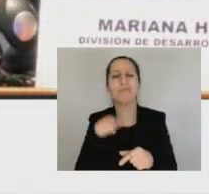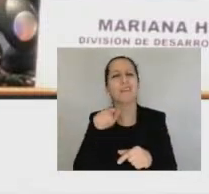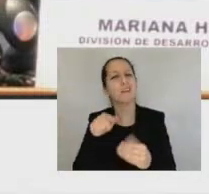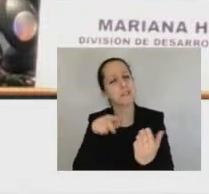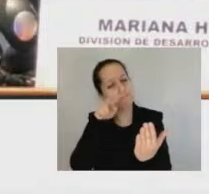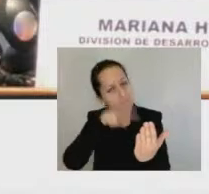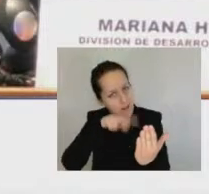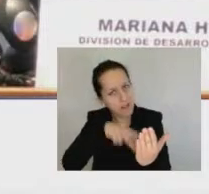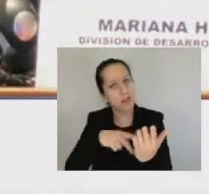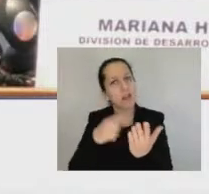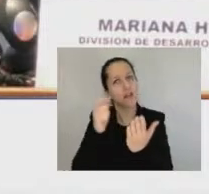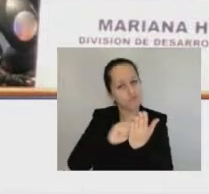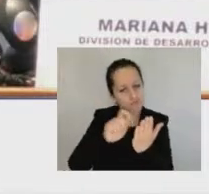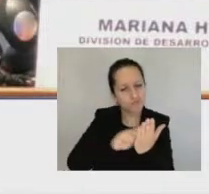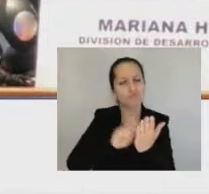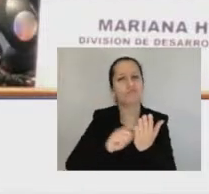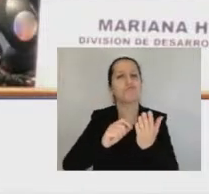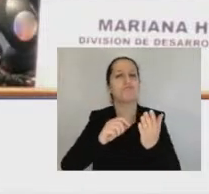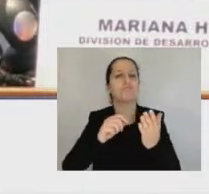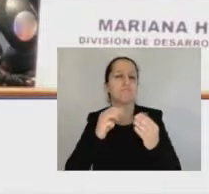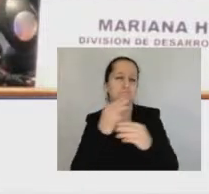at basic skills.